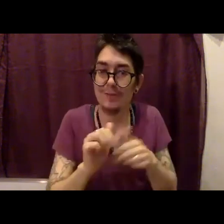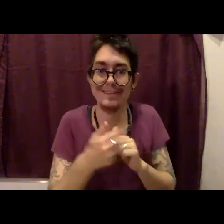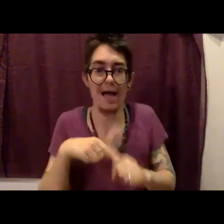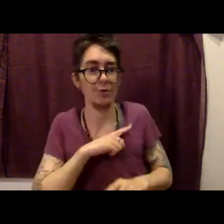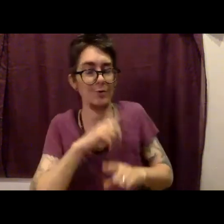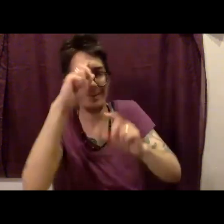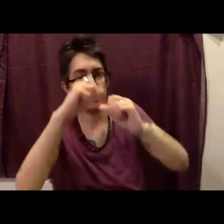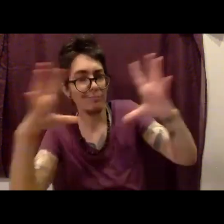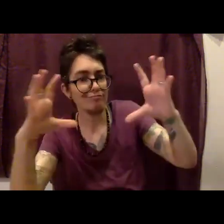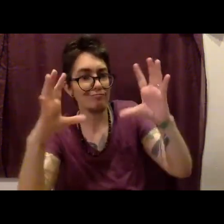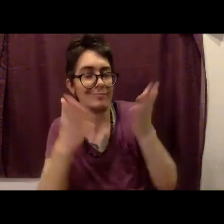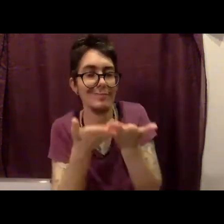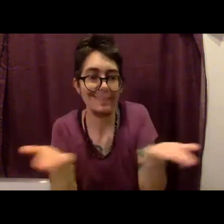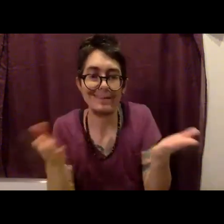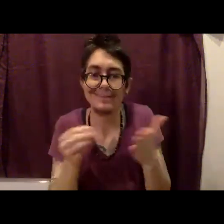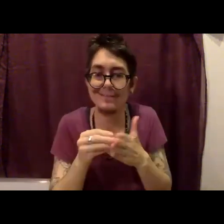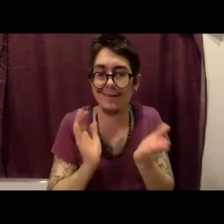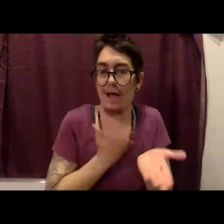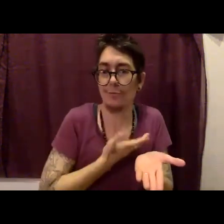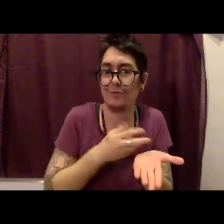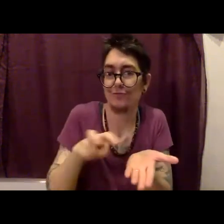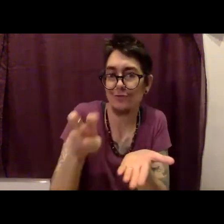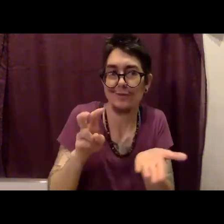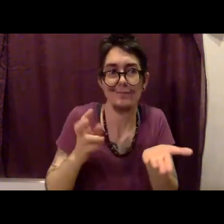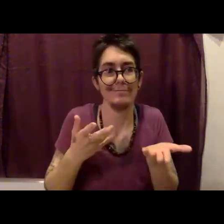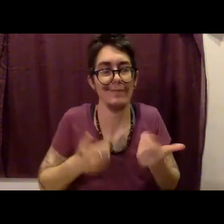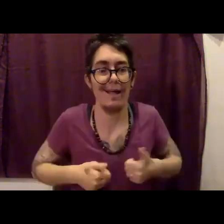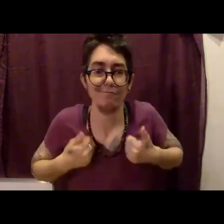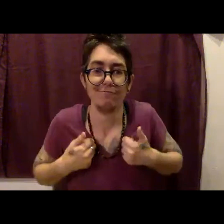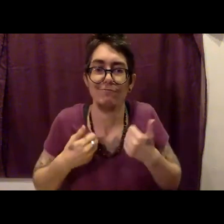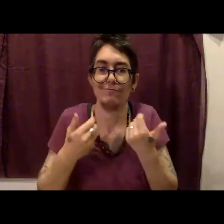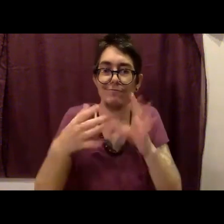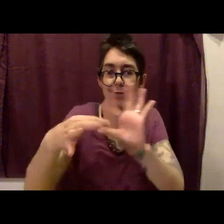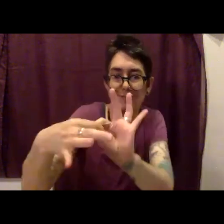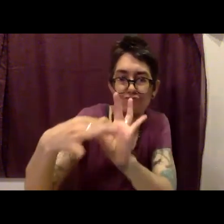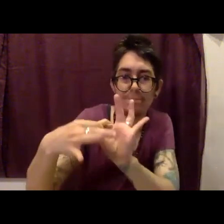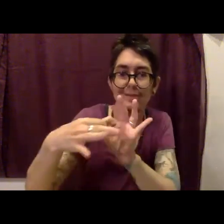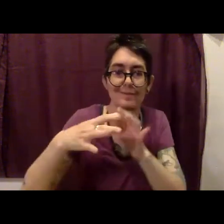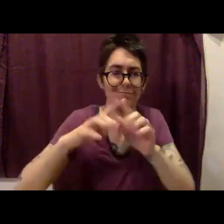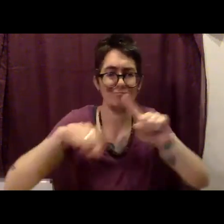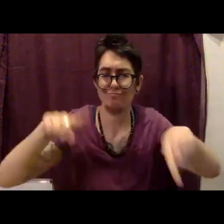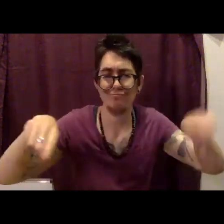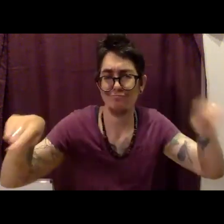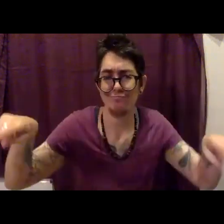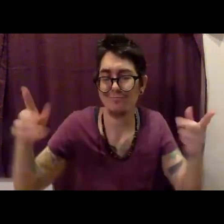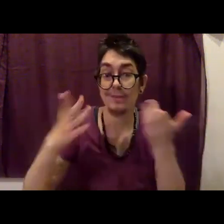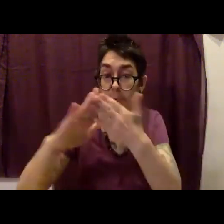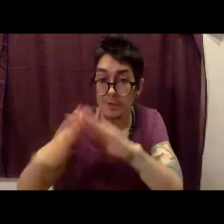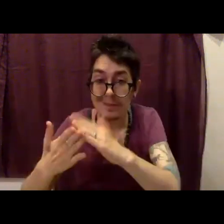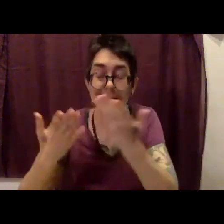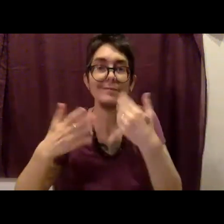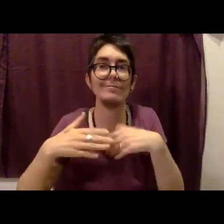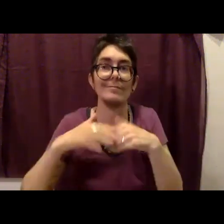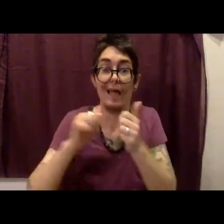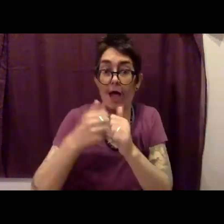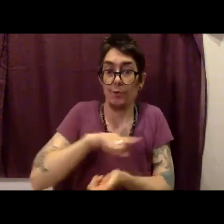identities and experiences do influence how we envision things and how we do our journey, our life.